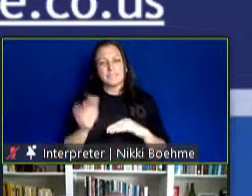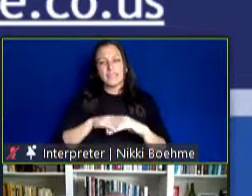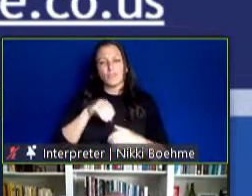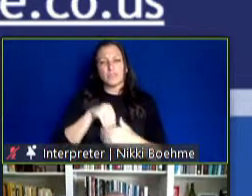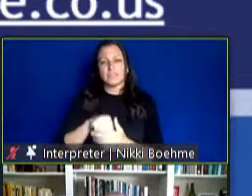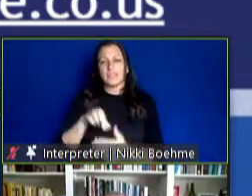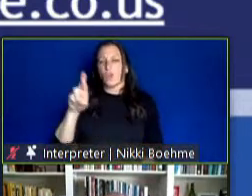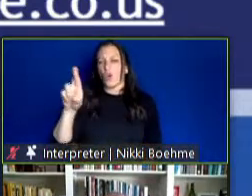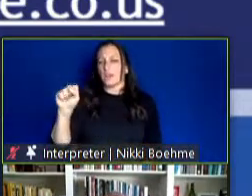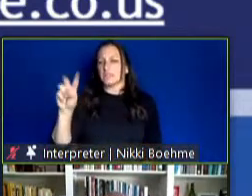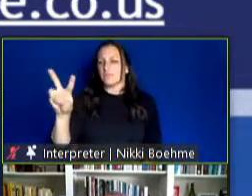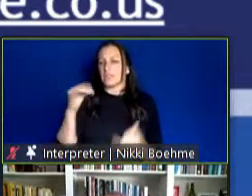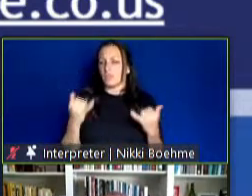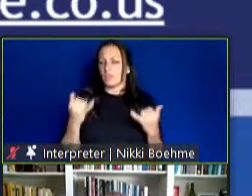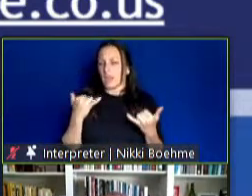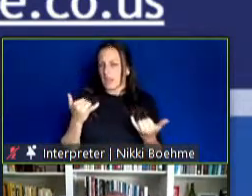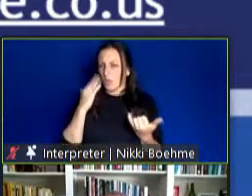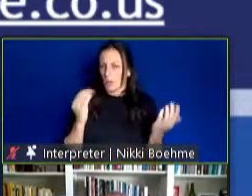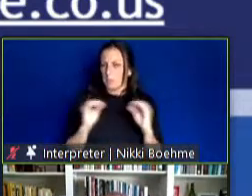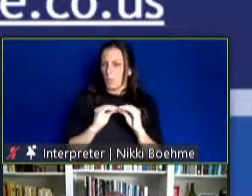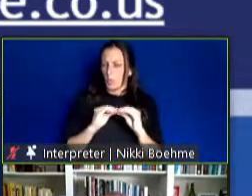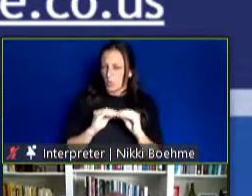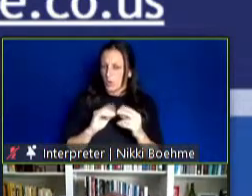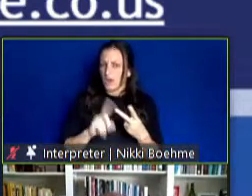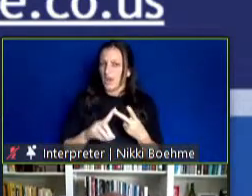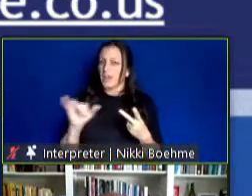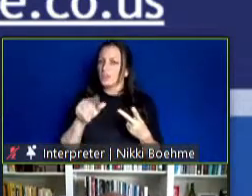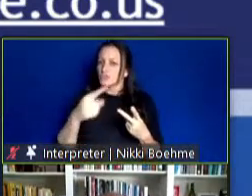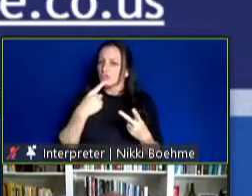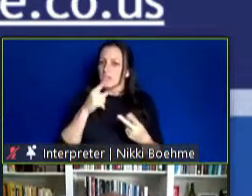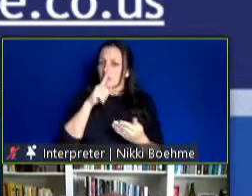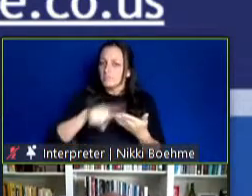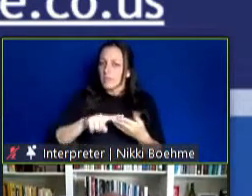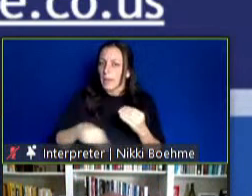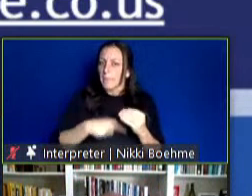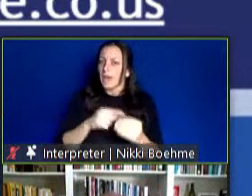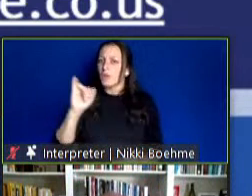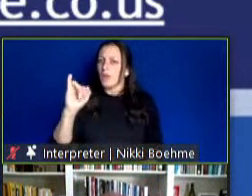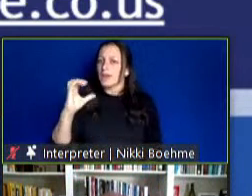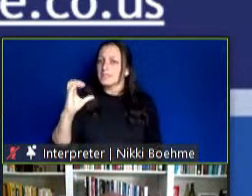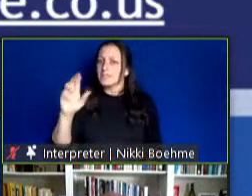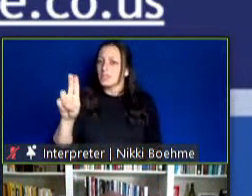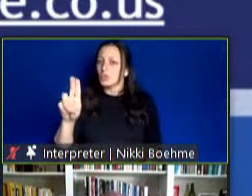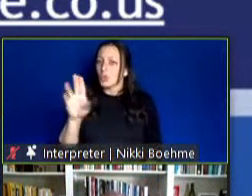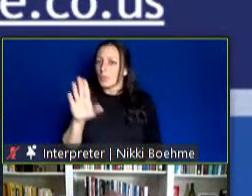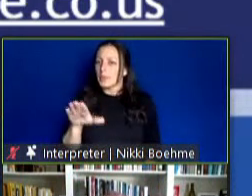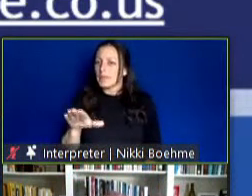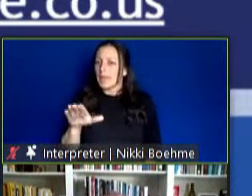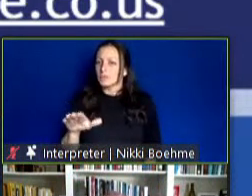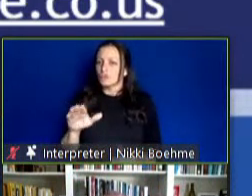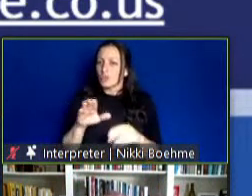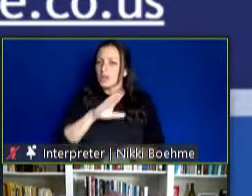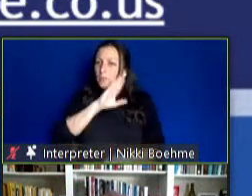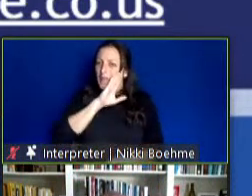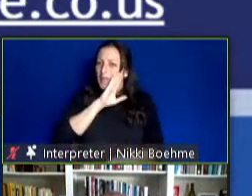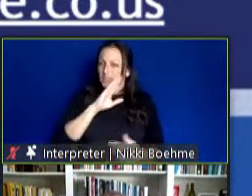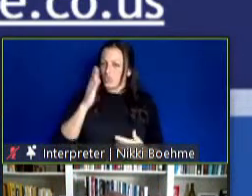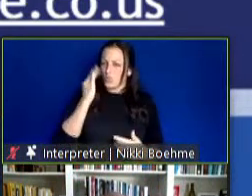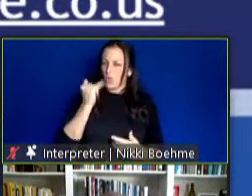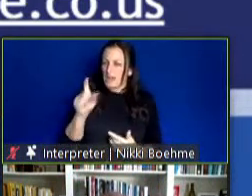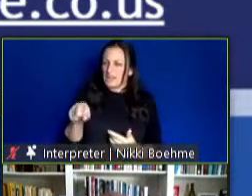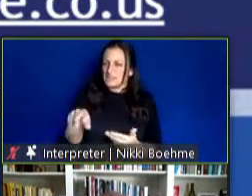right now? And also, you said you're taking a deeper dive into ICU pediatric beds. Why is that necessary, and what does that entail?